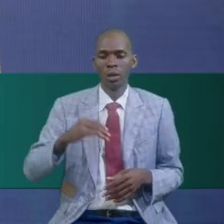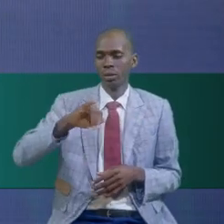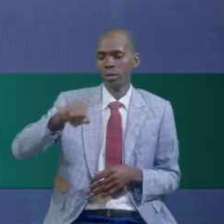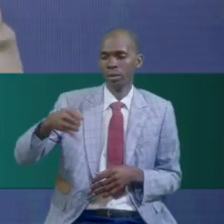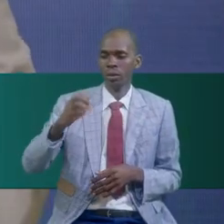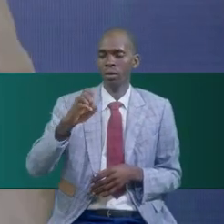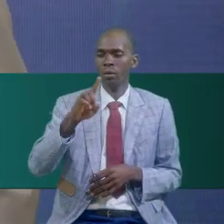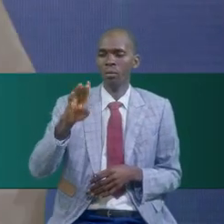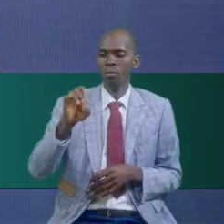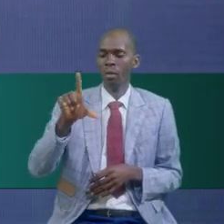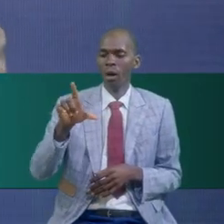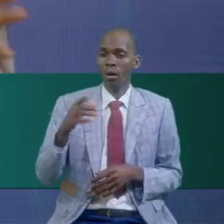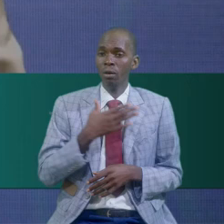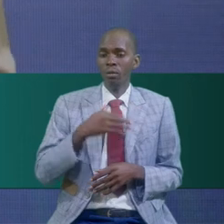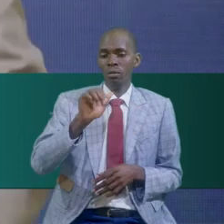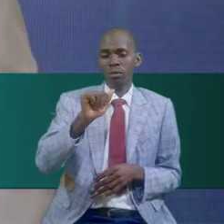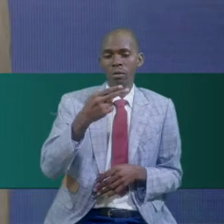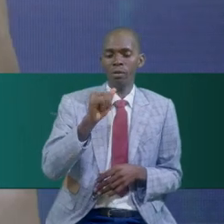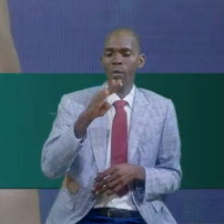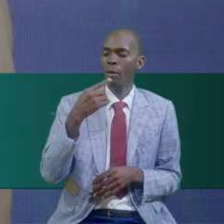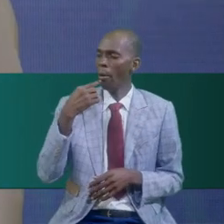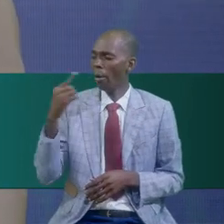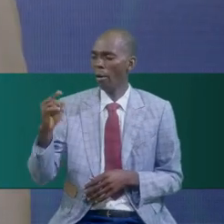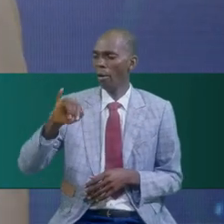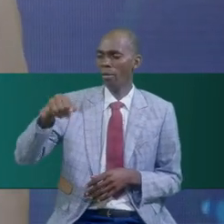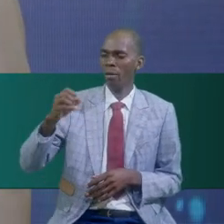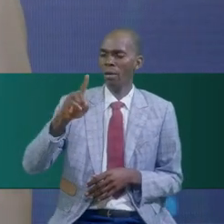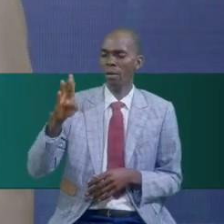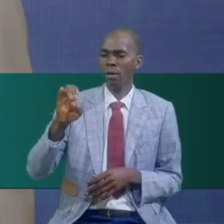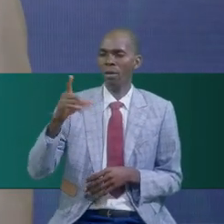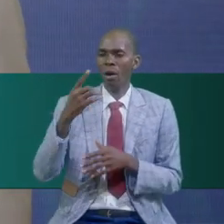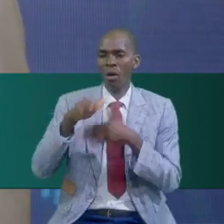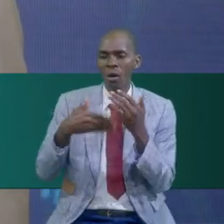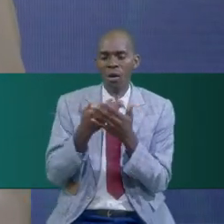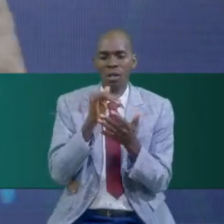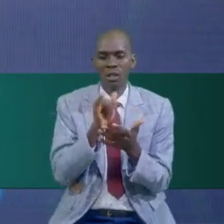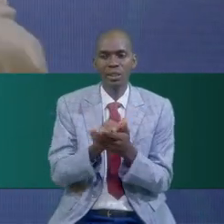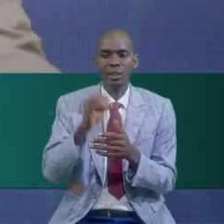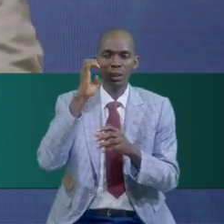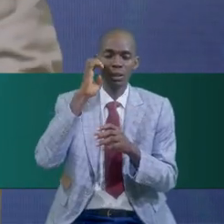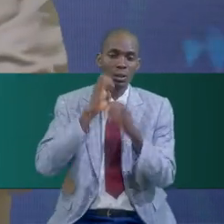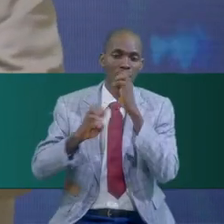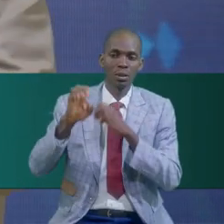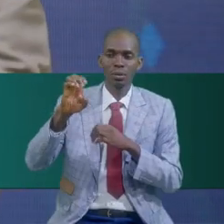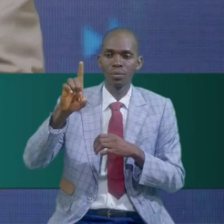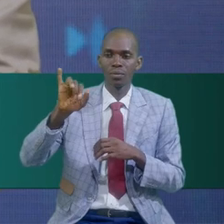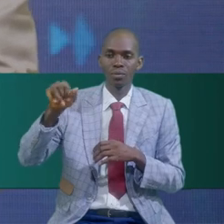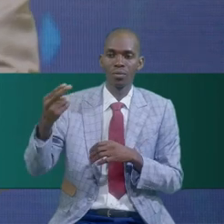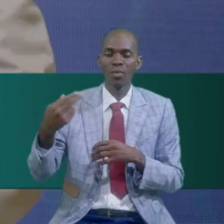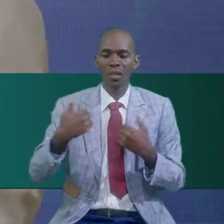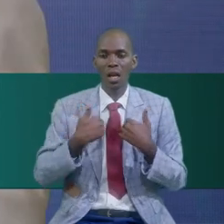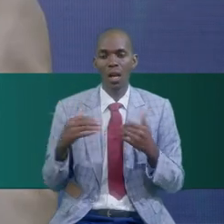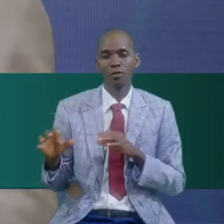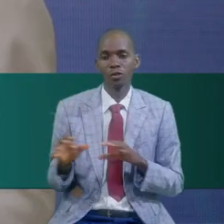and Ahab told Jezebel all that Elijah had done, and with that,